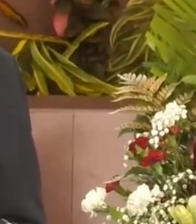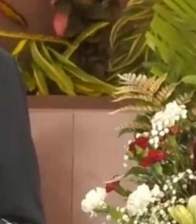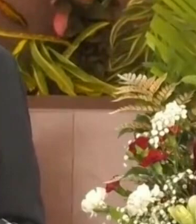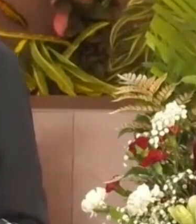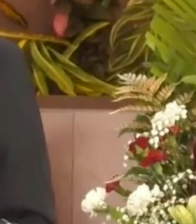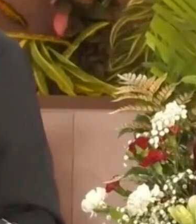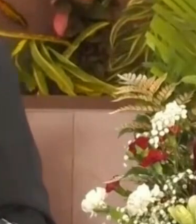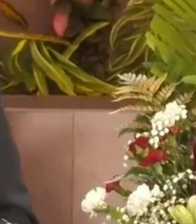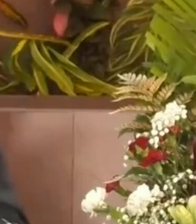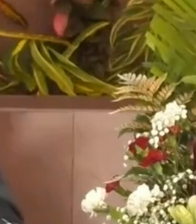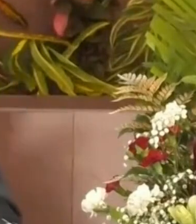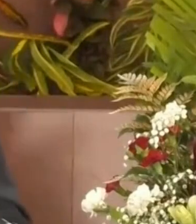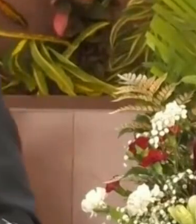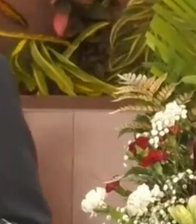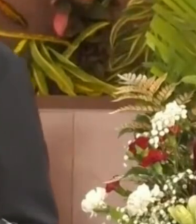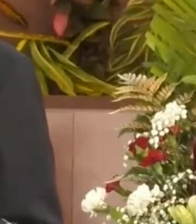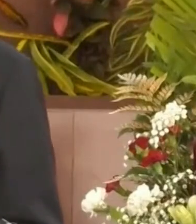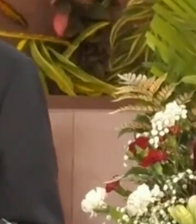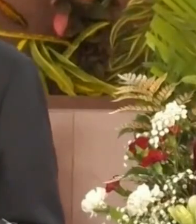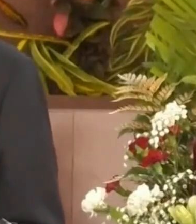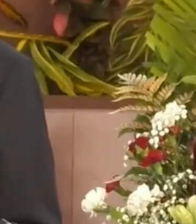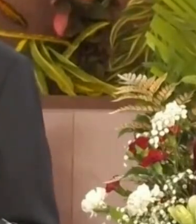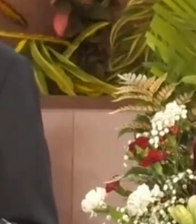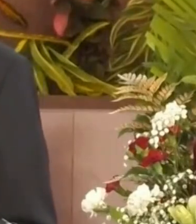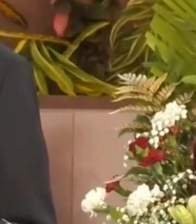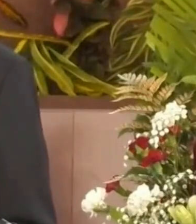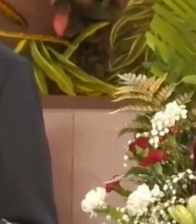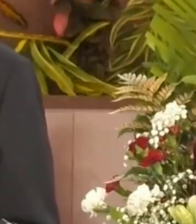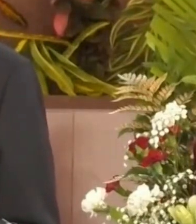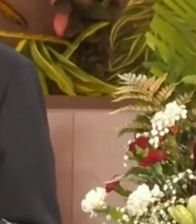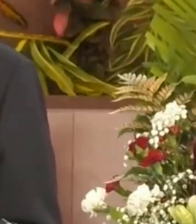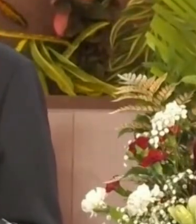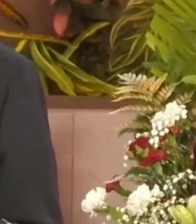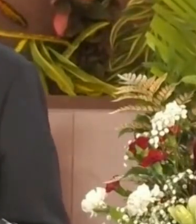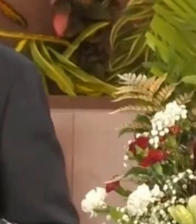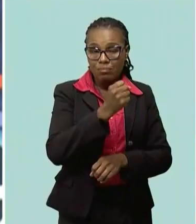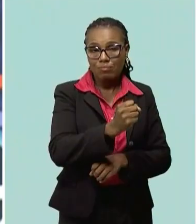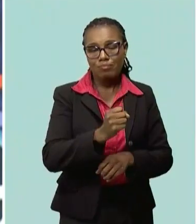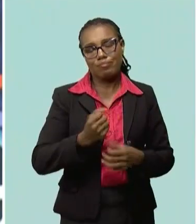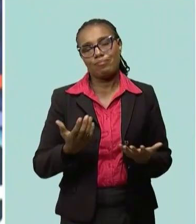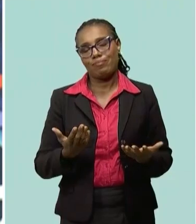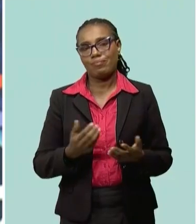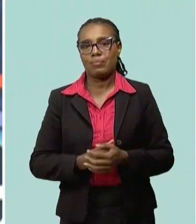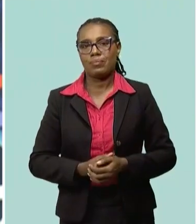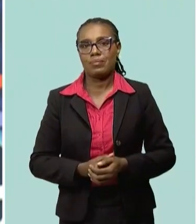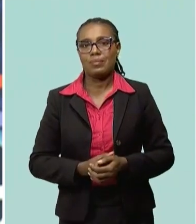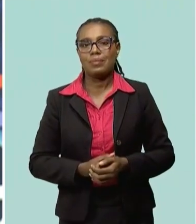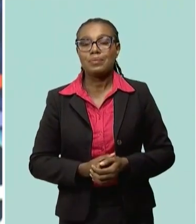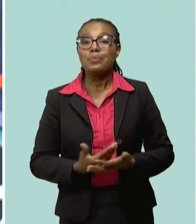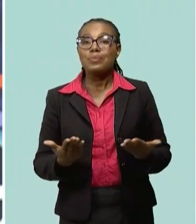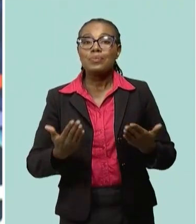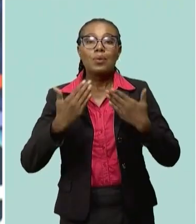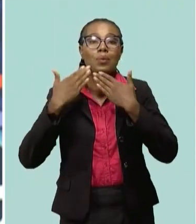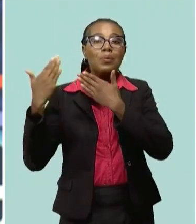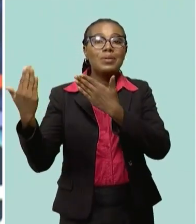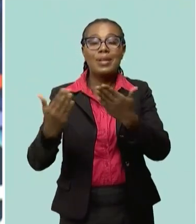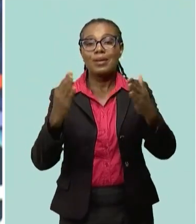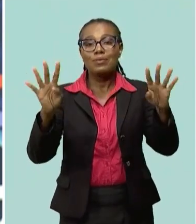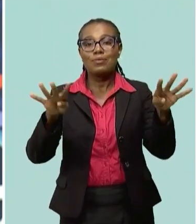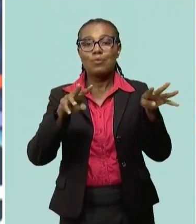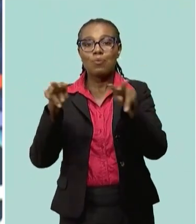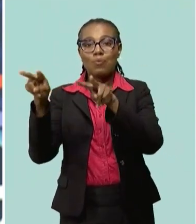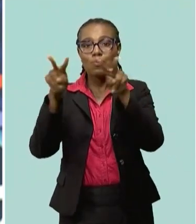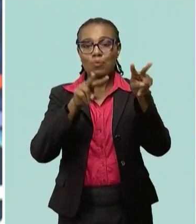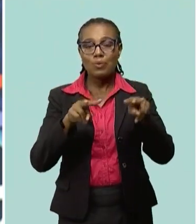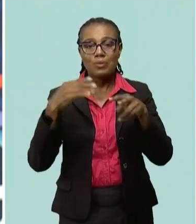lifelong friends who remain cherished by our family to this day. Well, that's our time tonight. Thank you for spending yours with us. I'm